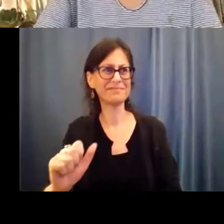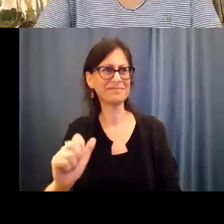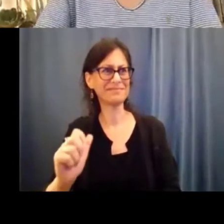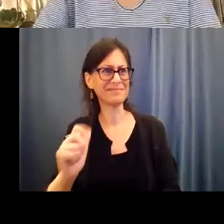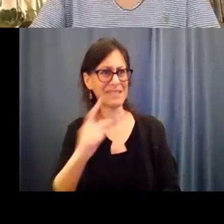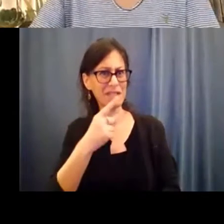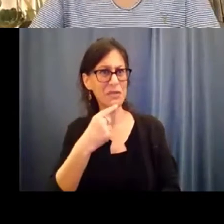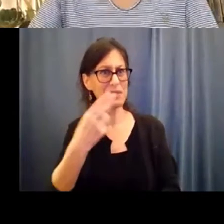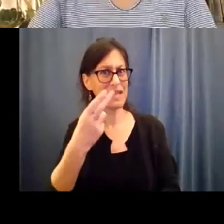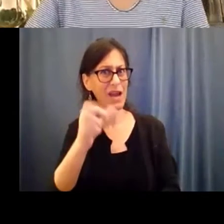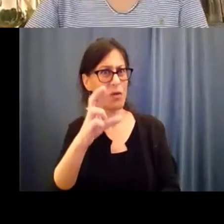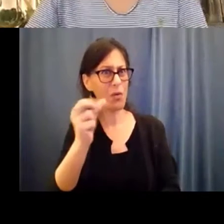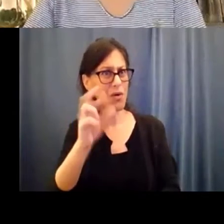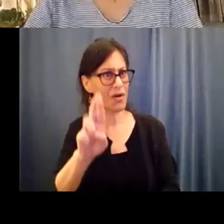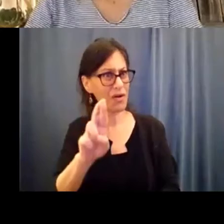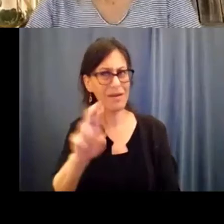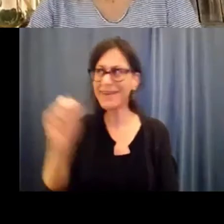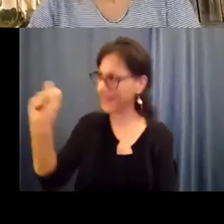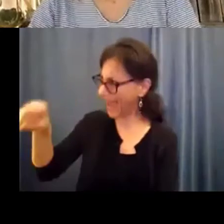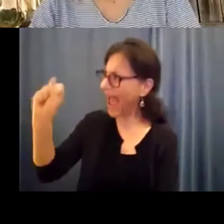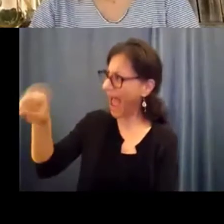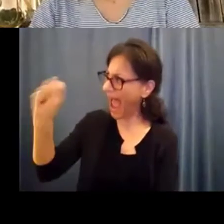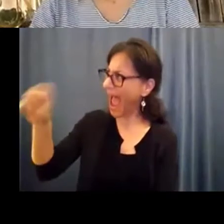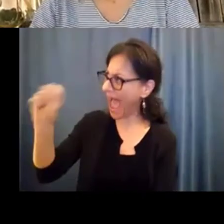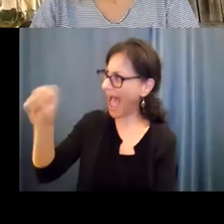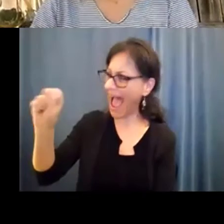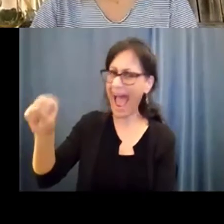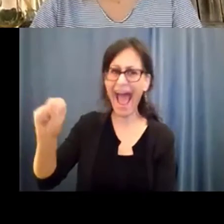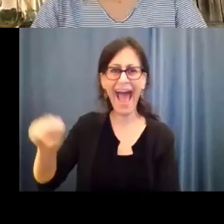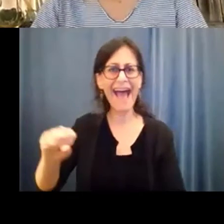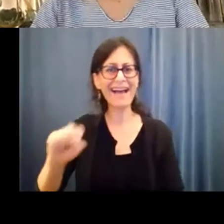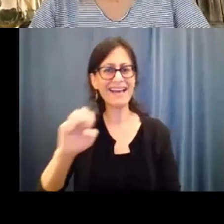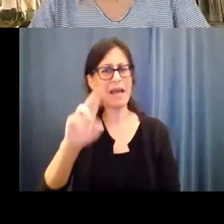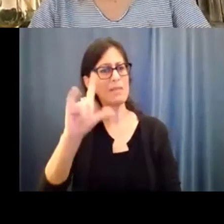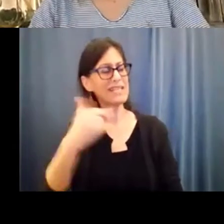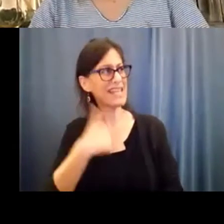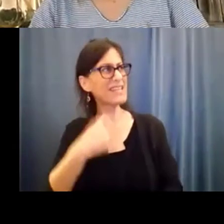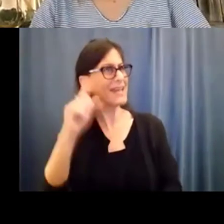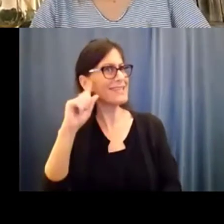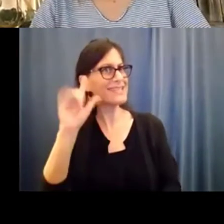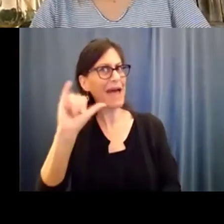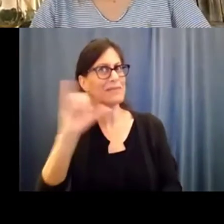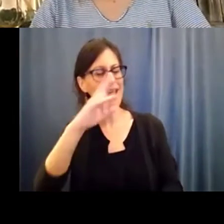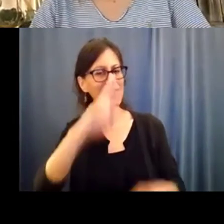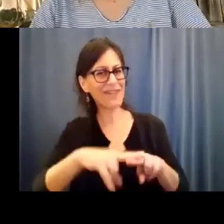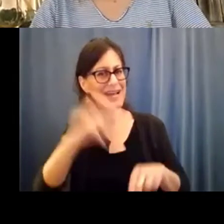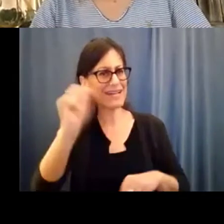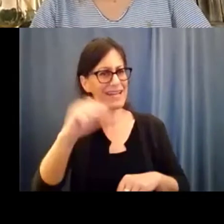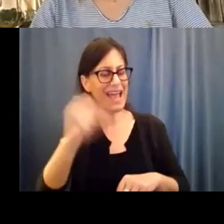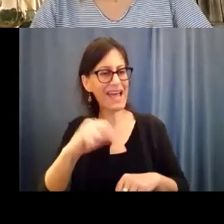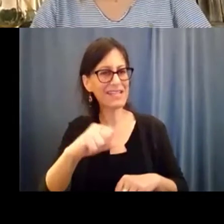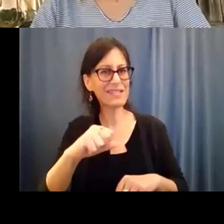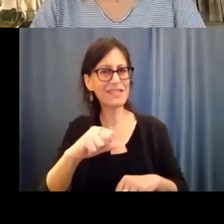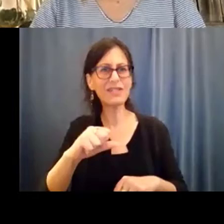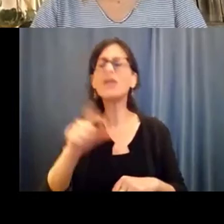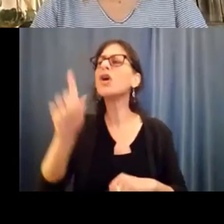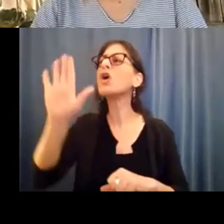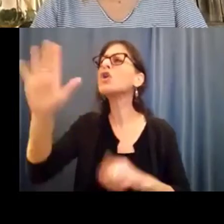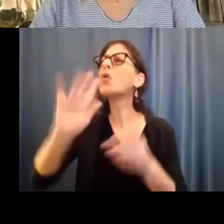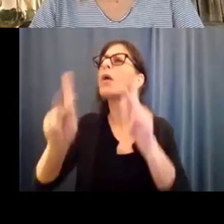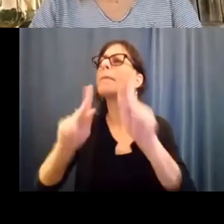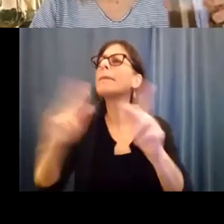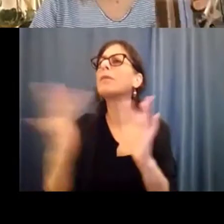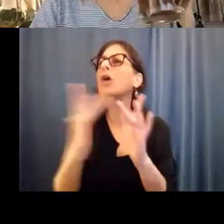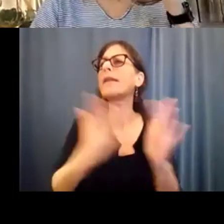A horror movie? Is that what you said, Cody? But That might be fun. Yeah. that's Let's have your people call my